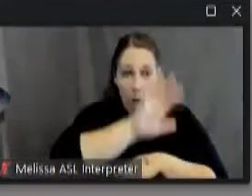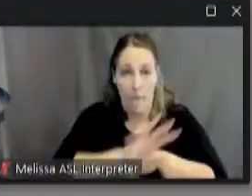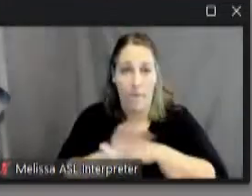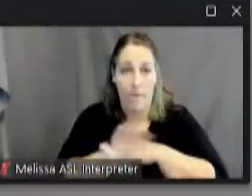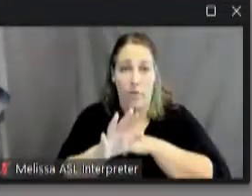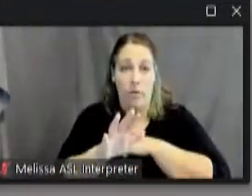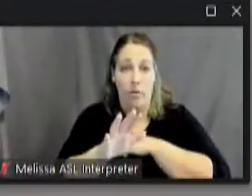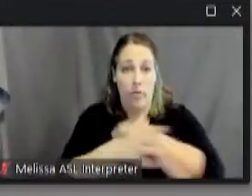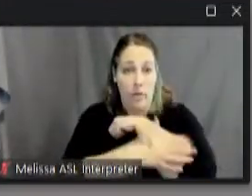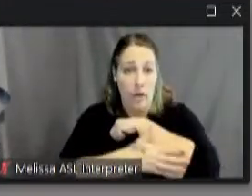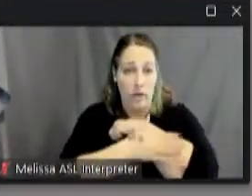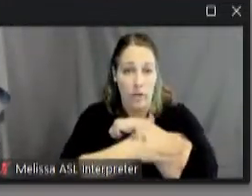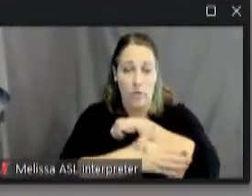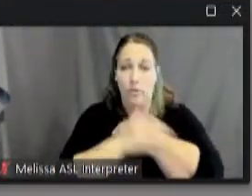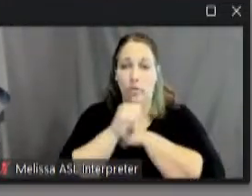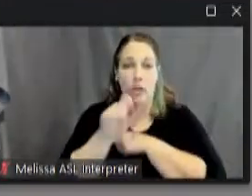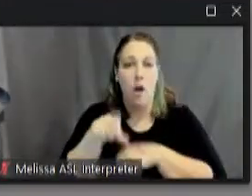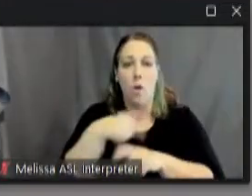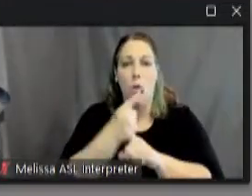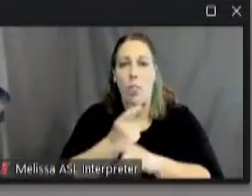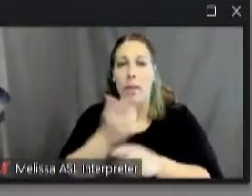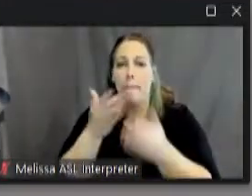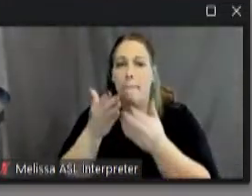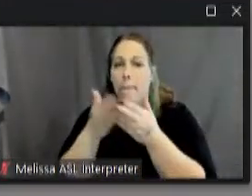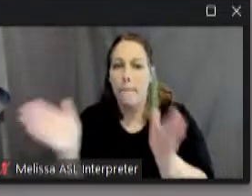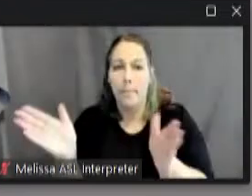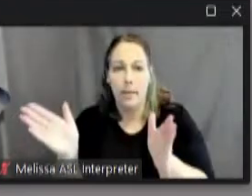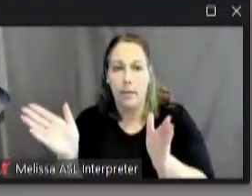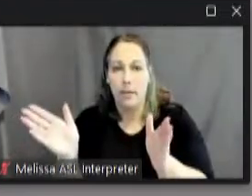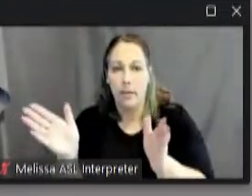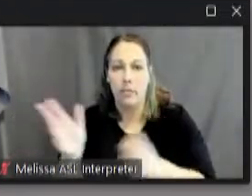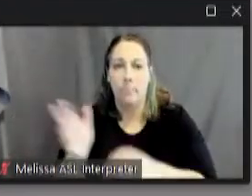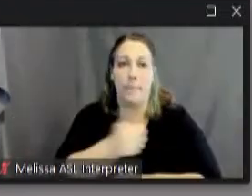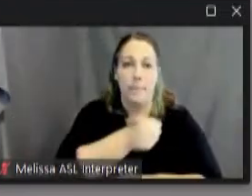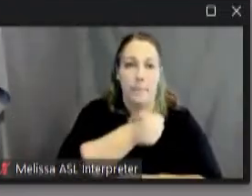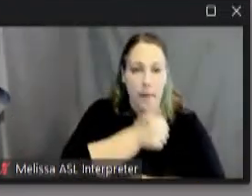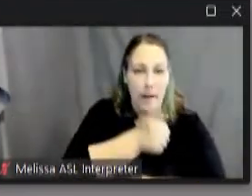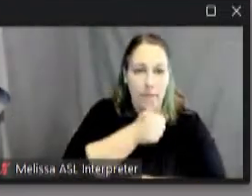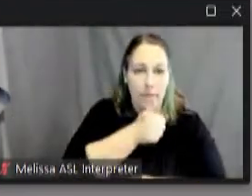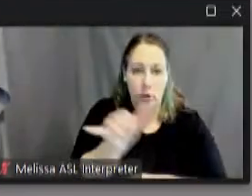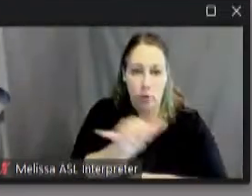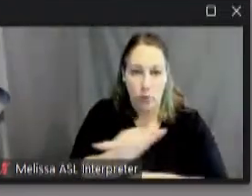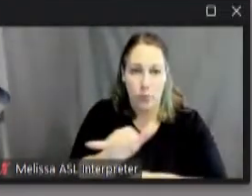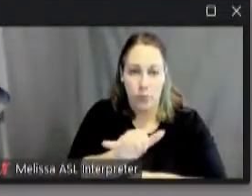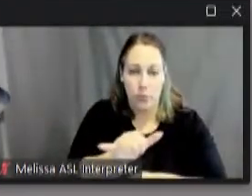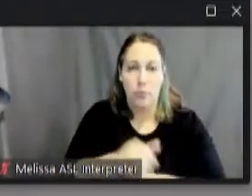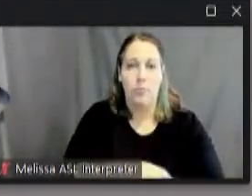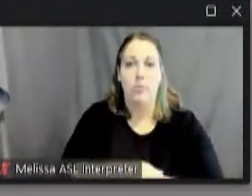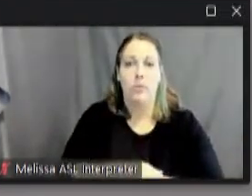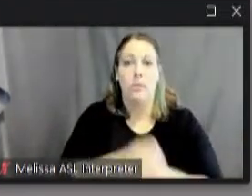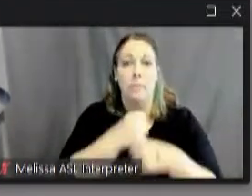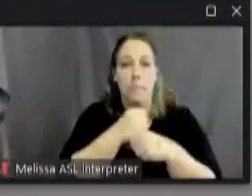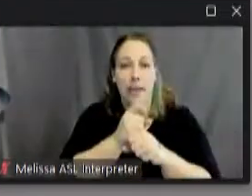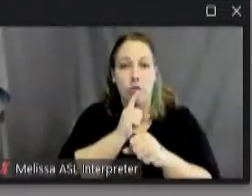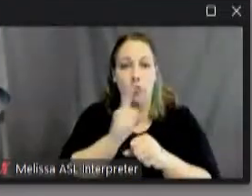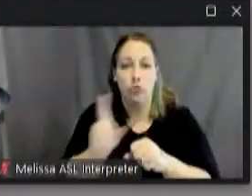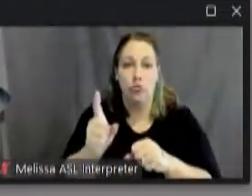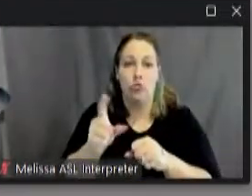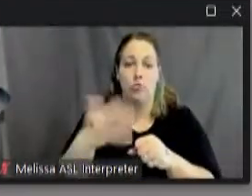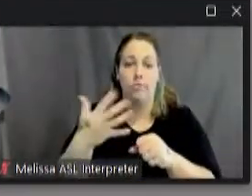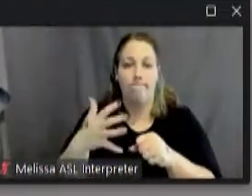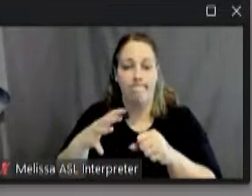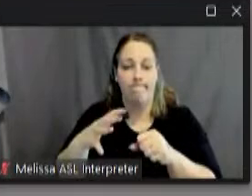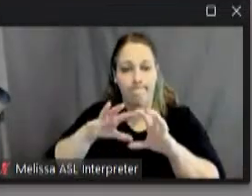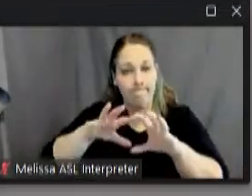institutions, but also private institutions, to ensure comprehensive health care